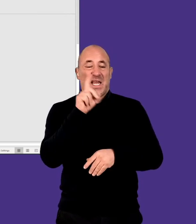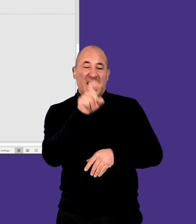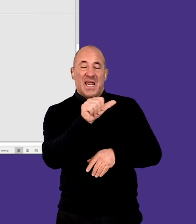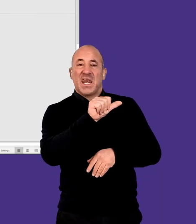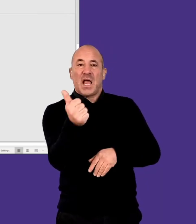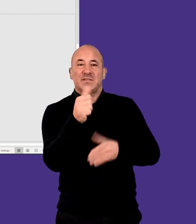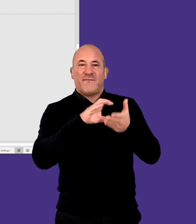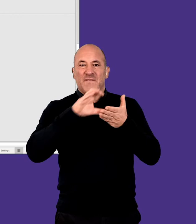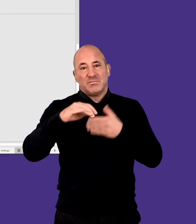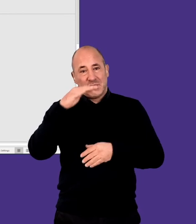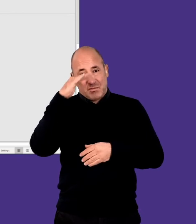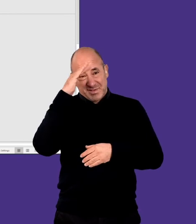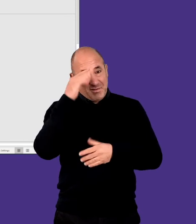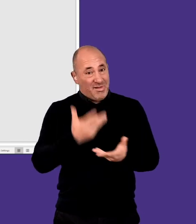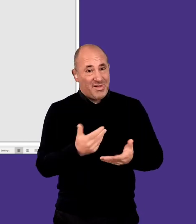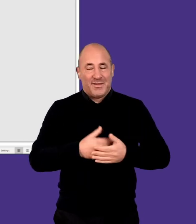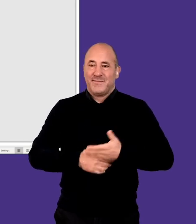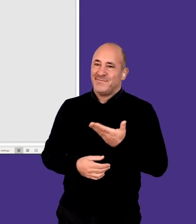the next investment principle.